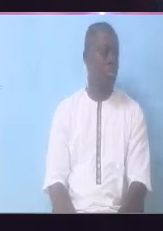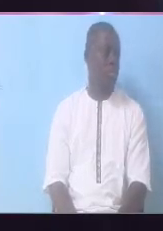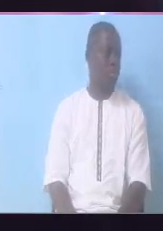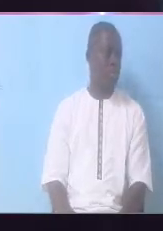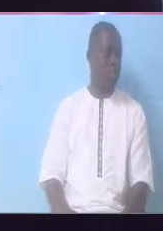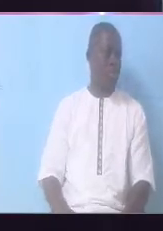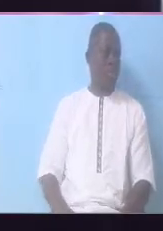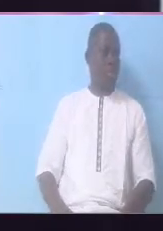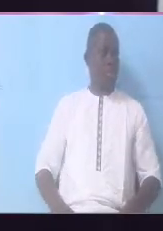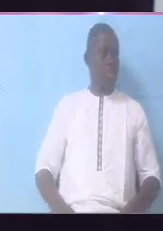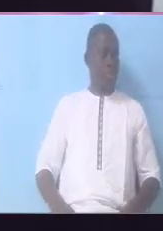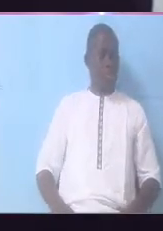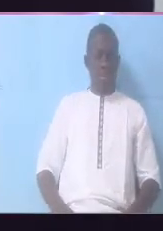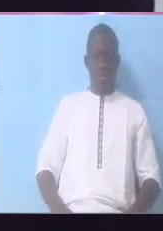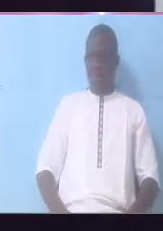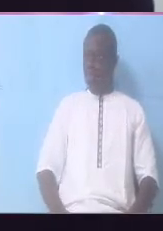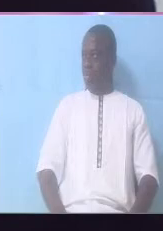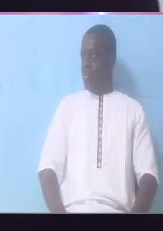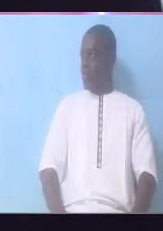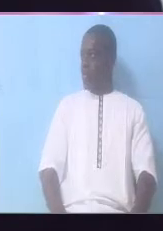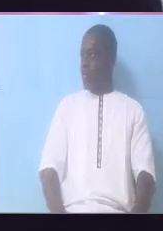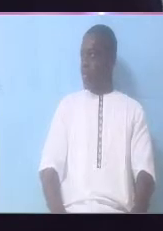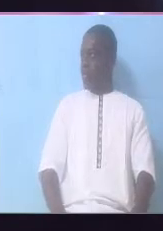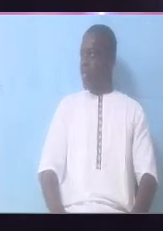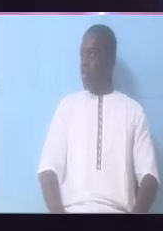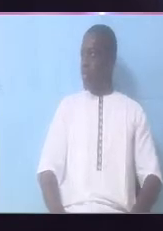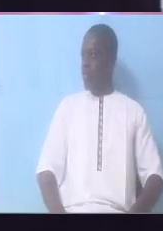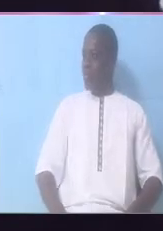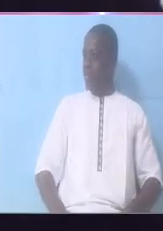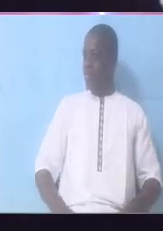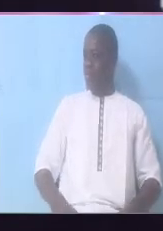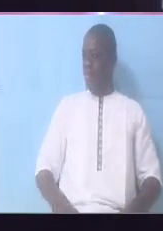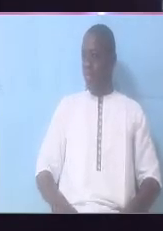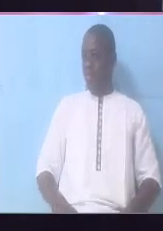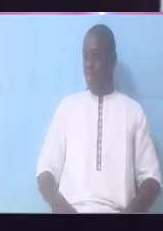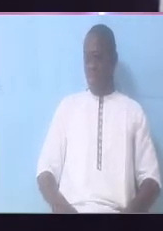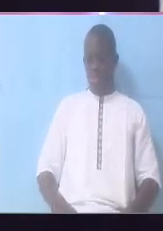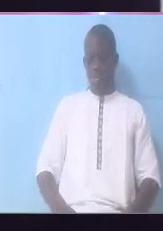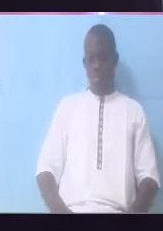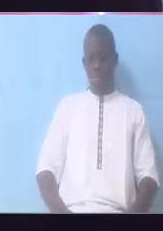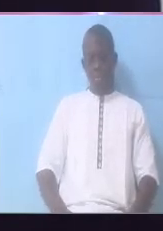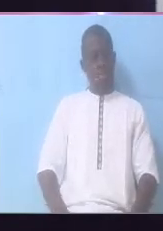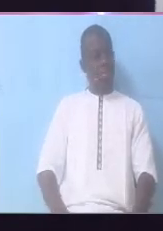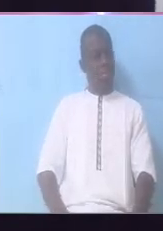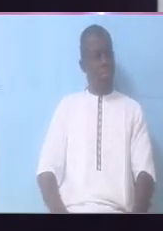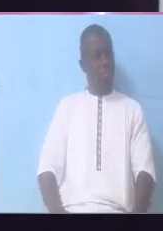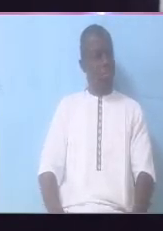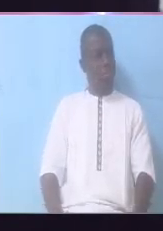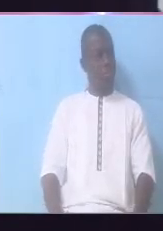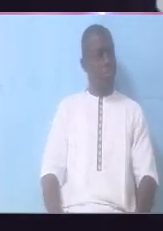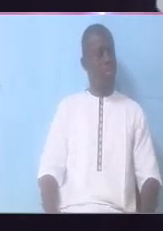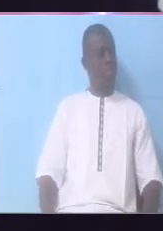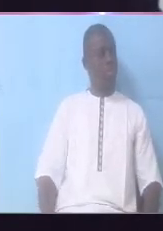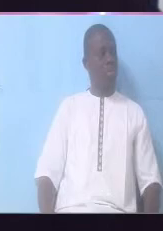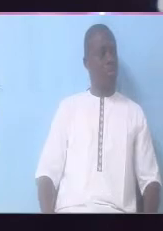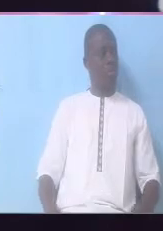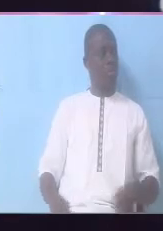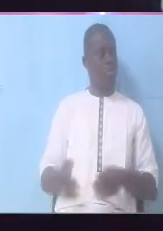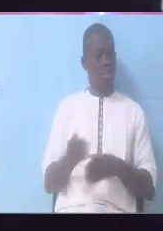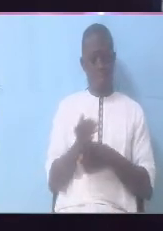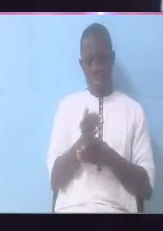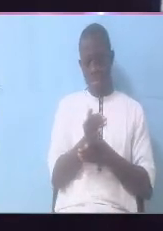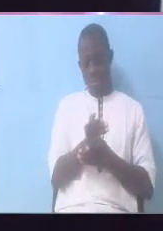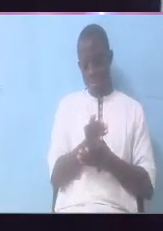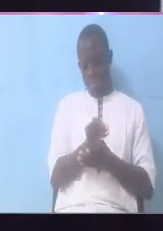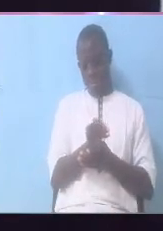ka kono dile la pour campagne against him ikono bar dol bija ko nga wol doku pour tora fo fa so pour ntenga na nga